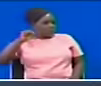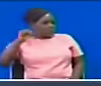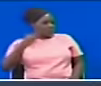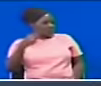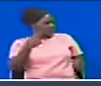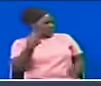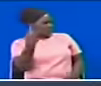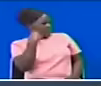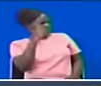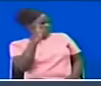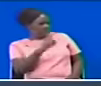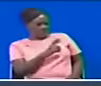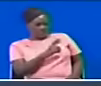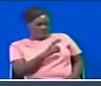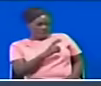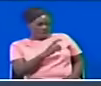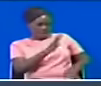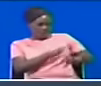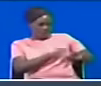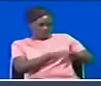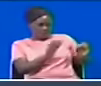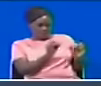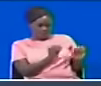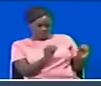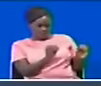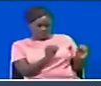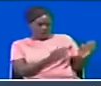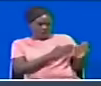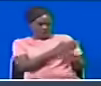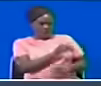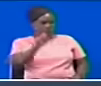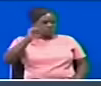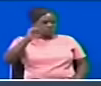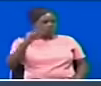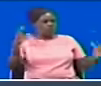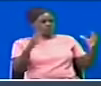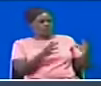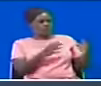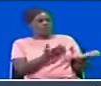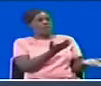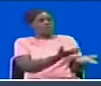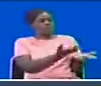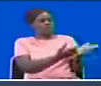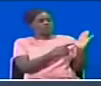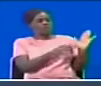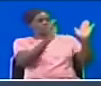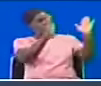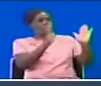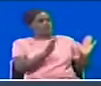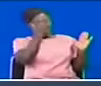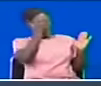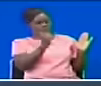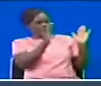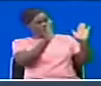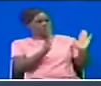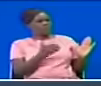we're seeing aren't too good. And, you know, across the political divide, this is definitely an issue that's important. Why is it important